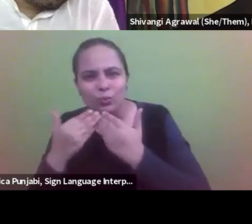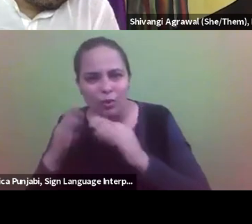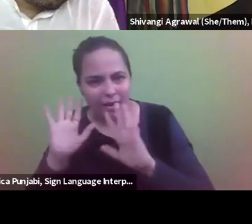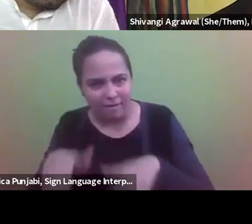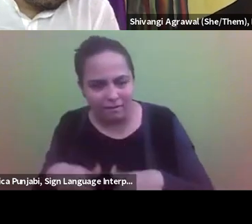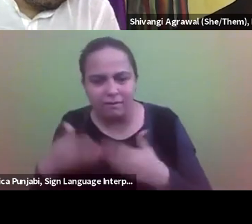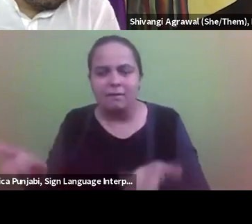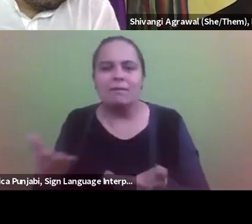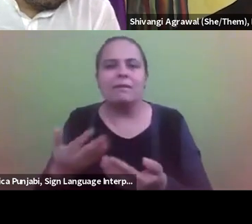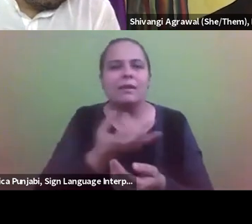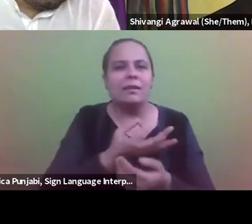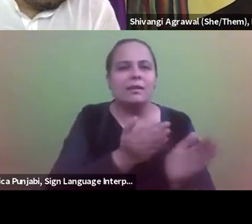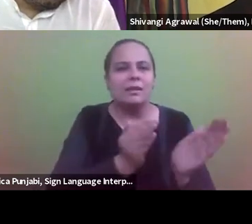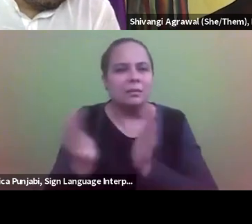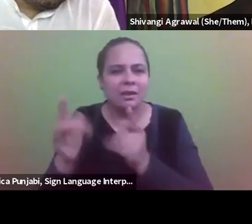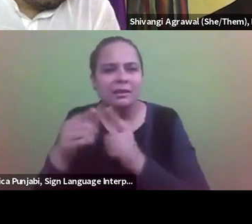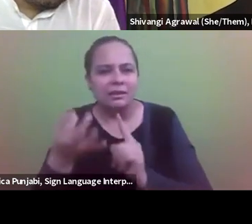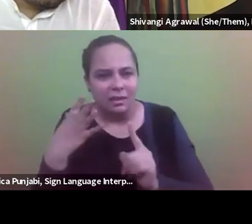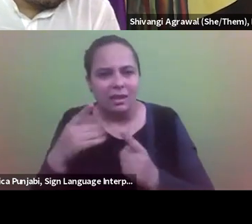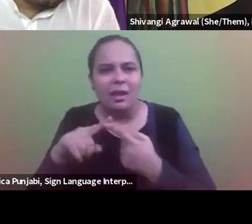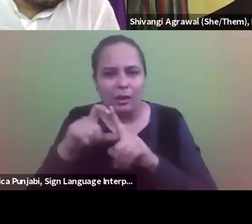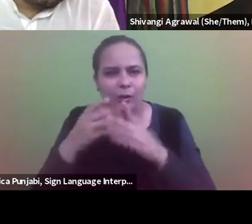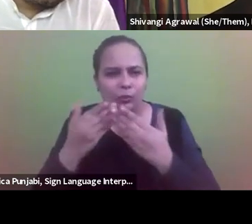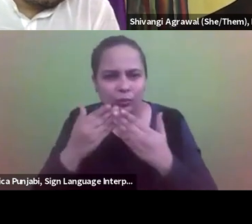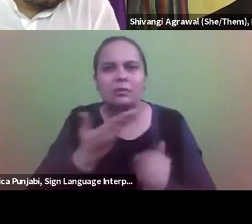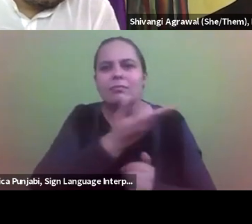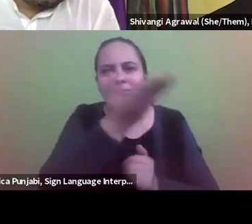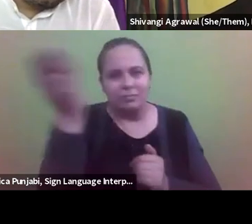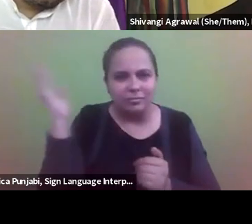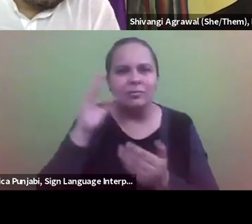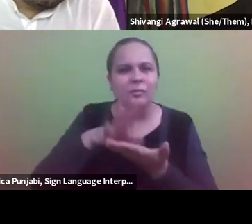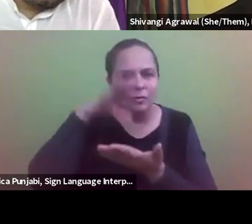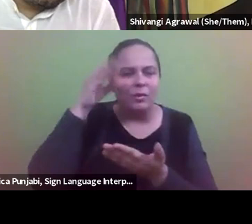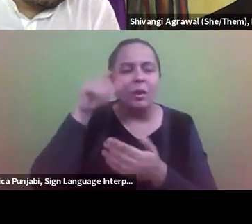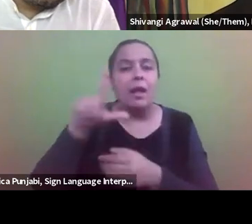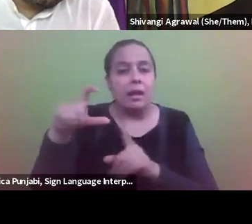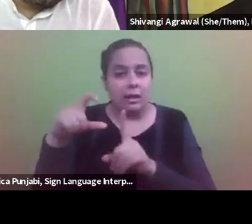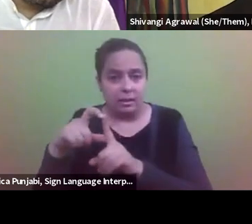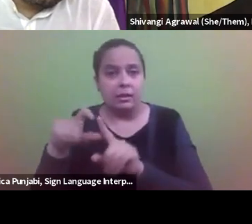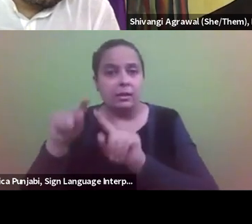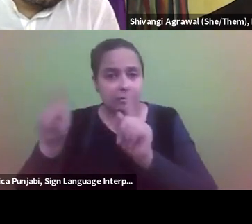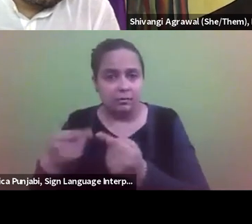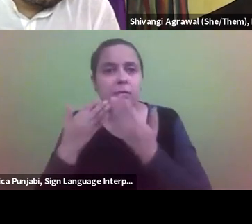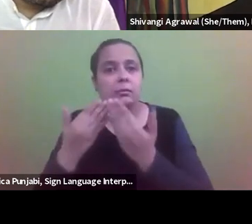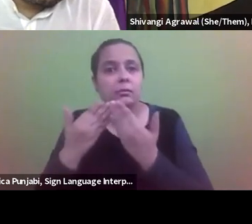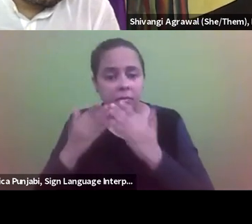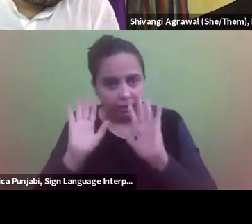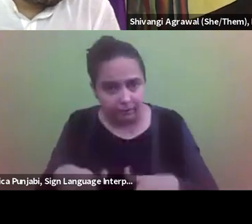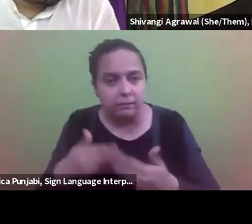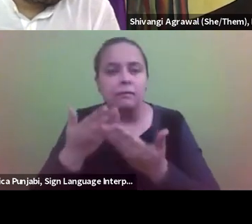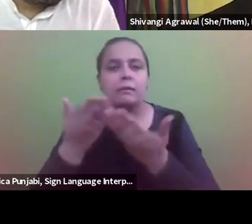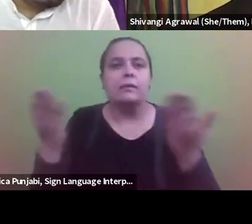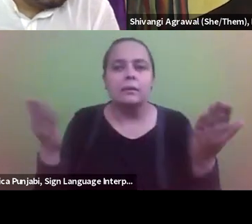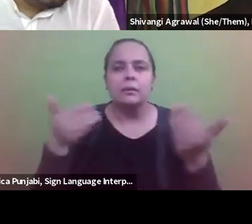special education is a topic very common when it comes to learning disabilities. It's often, special education is often